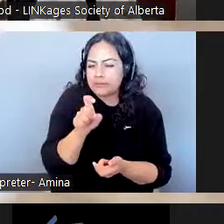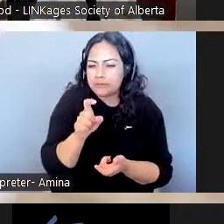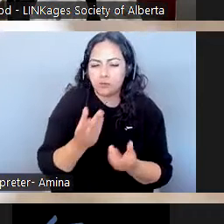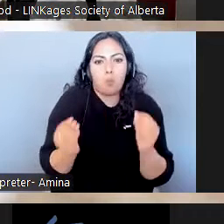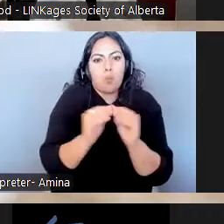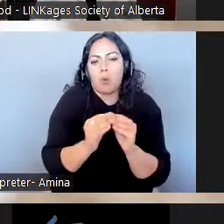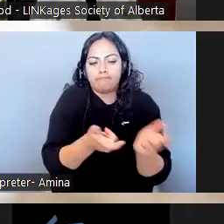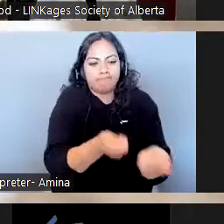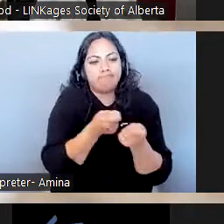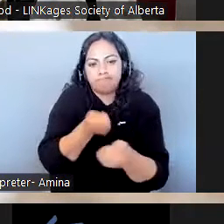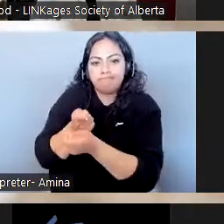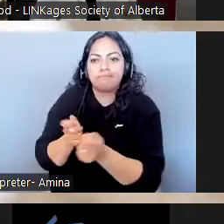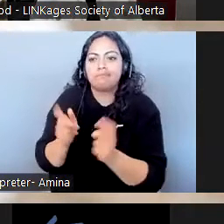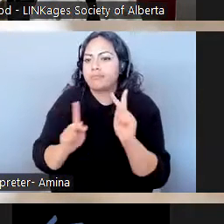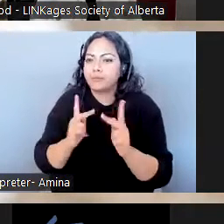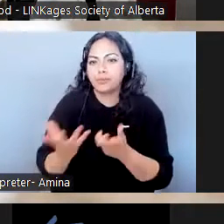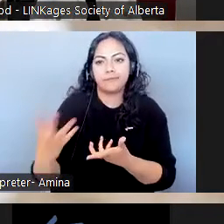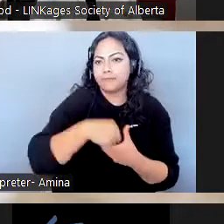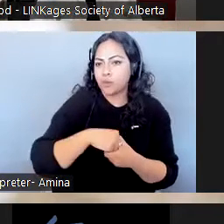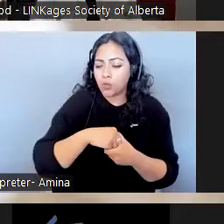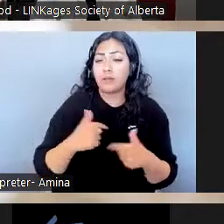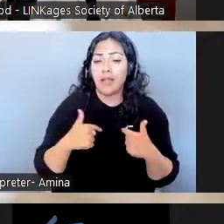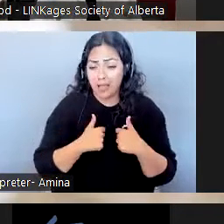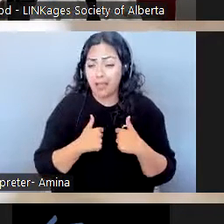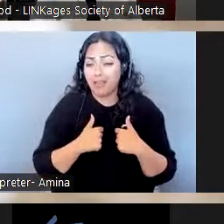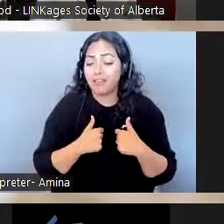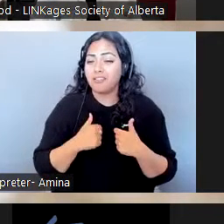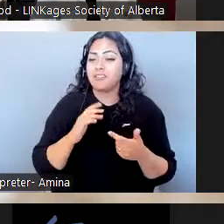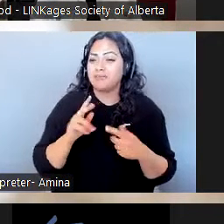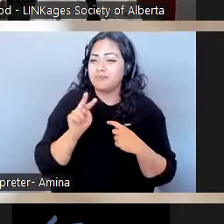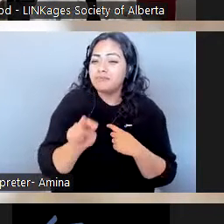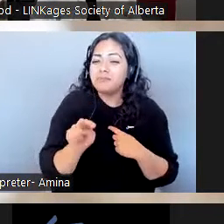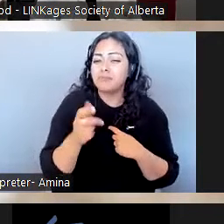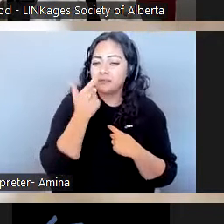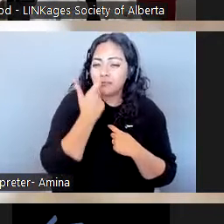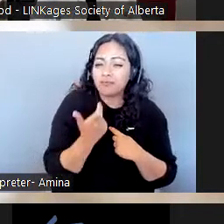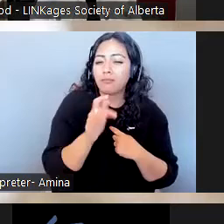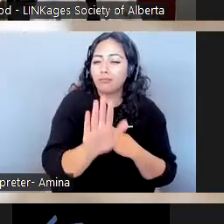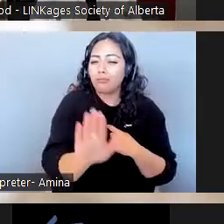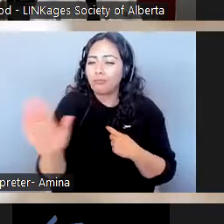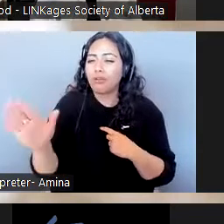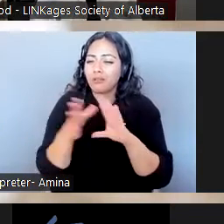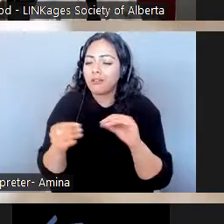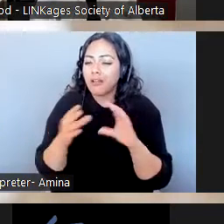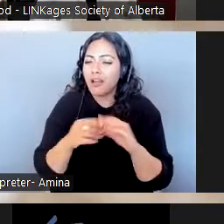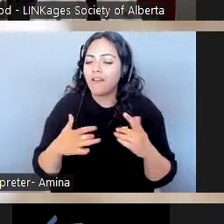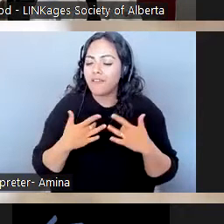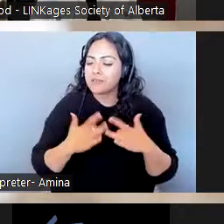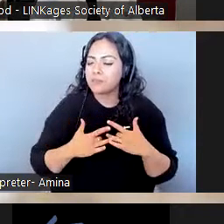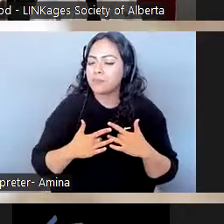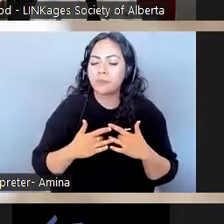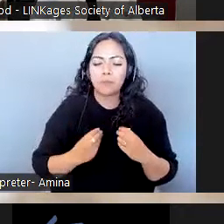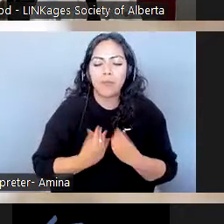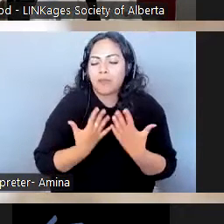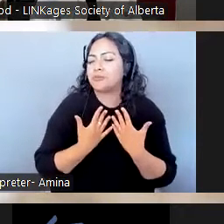and I get inspired from listening to every one of you, and how we can get, I'm sort of reaching out to my